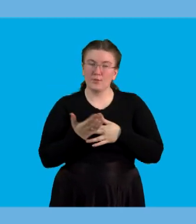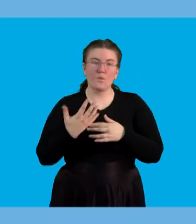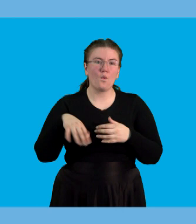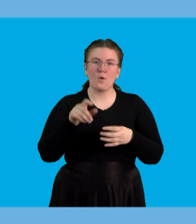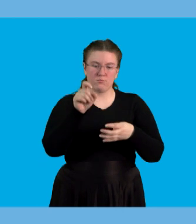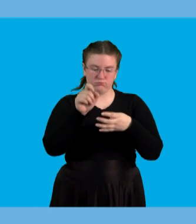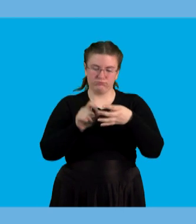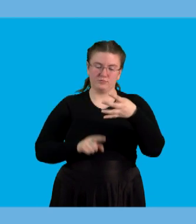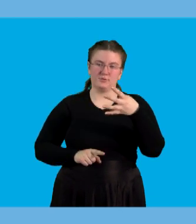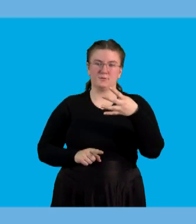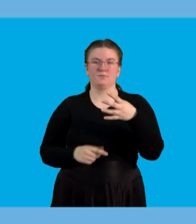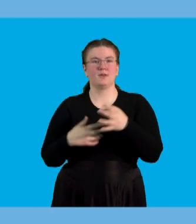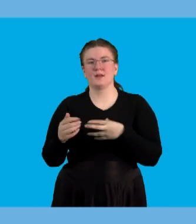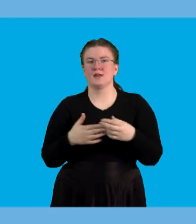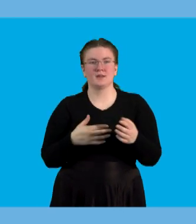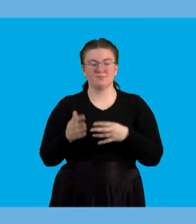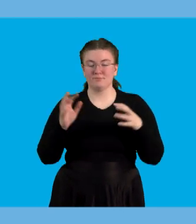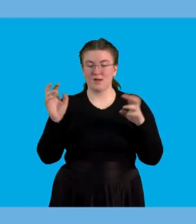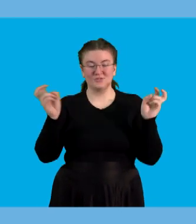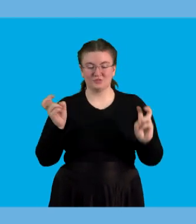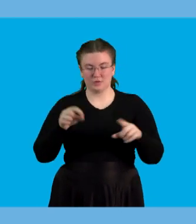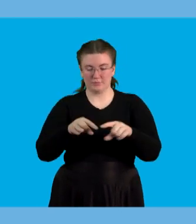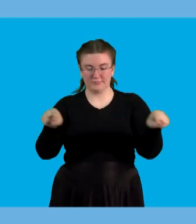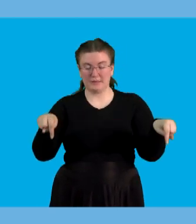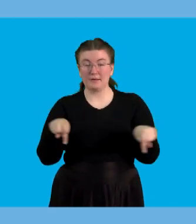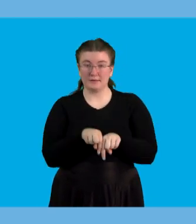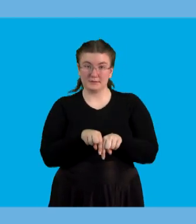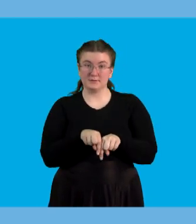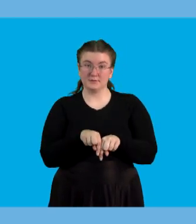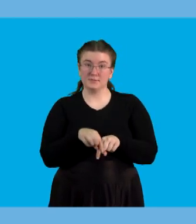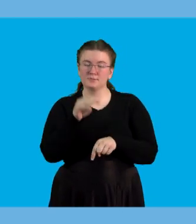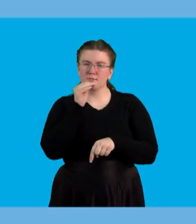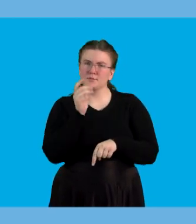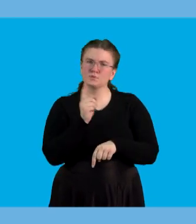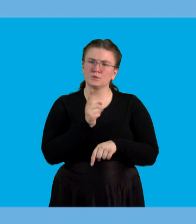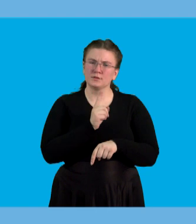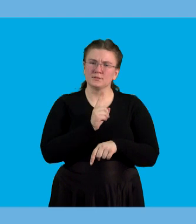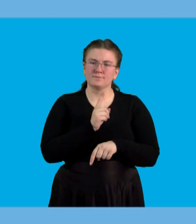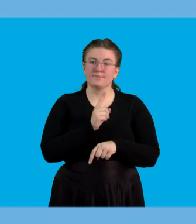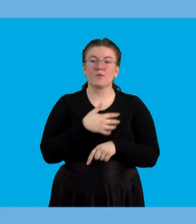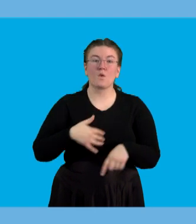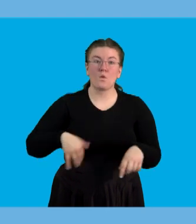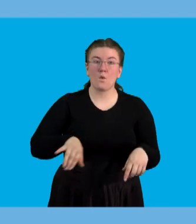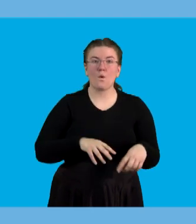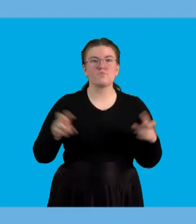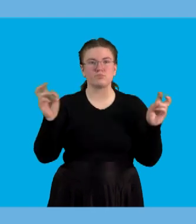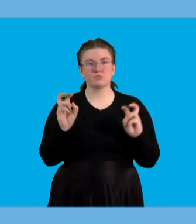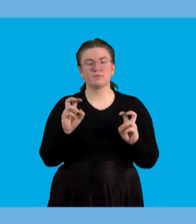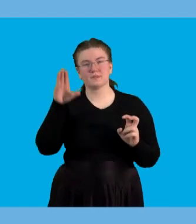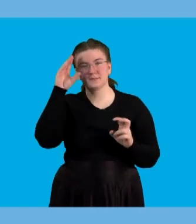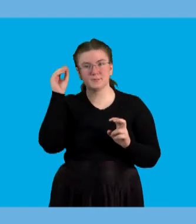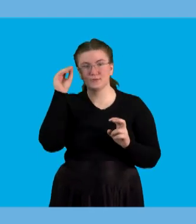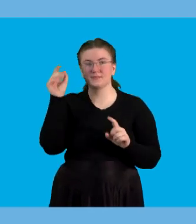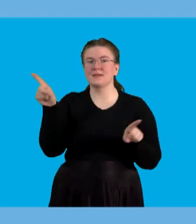will be traveling through all the components that we find in any electrical circuit. So that means all the electrons are going